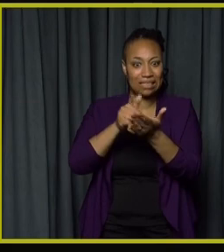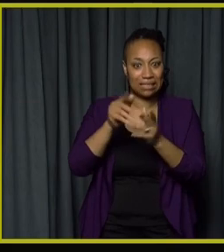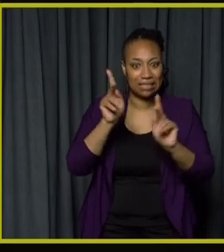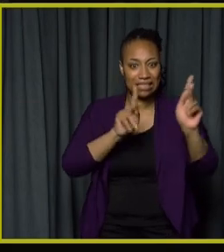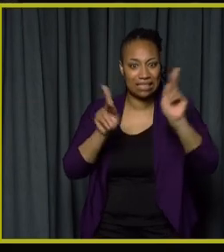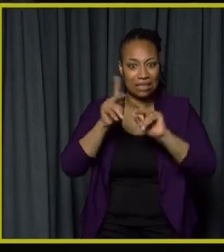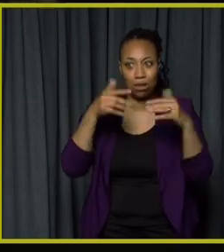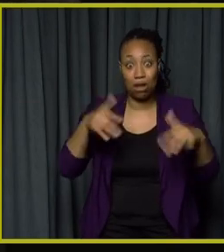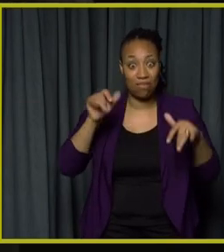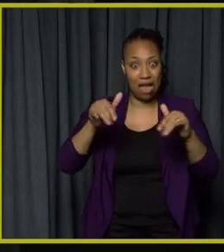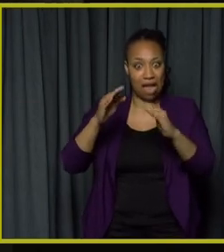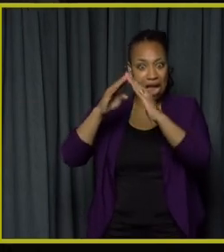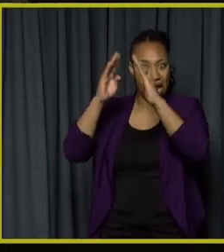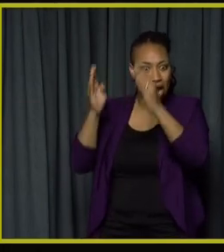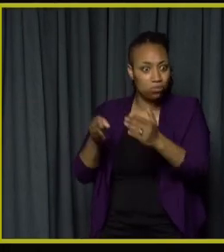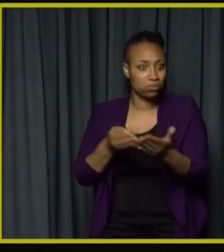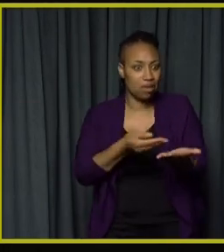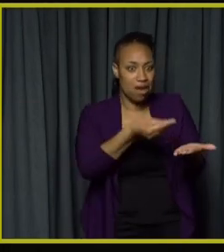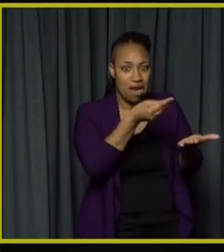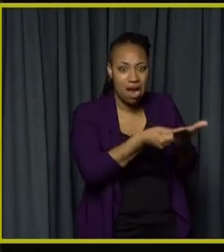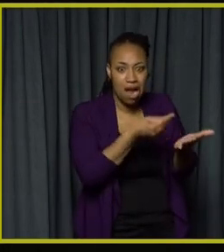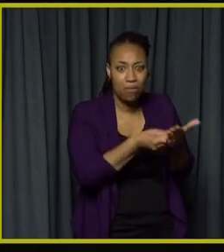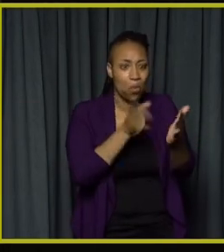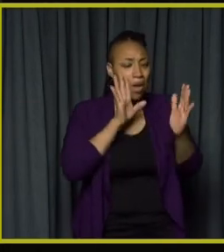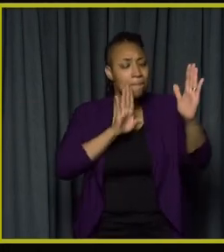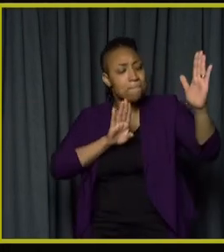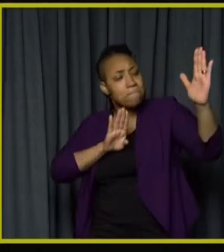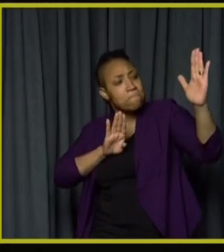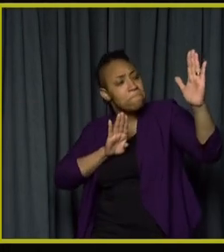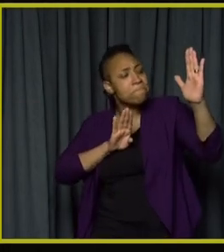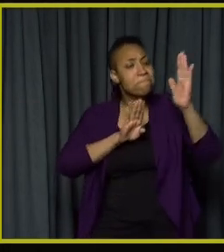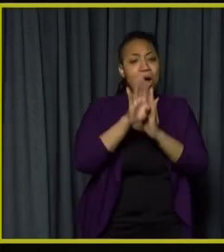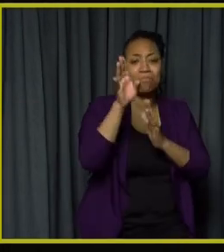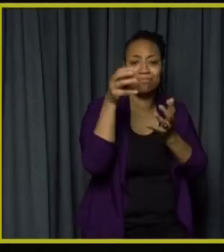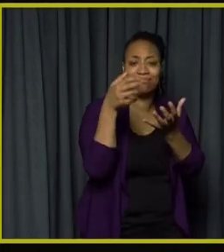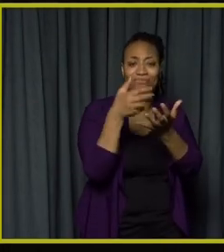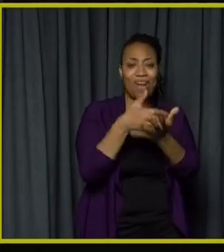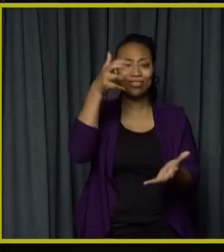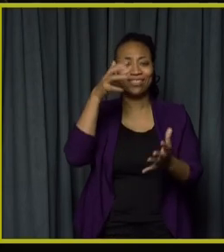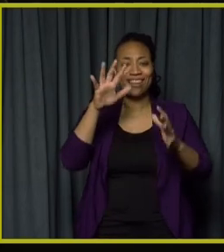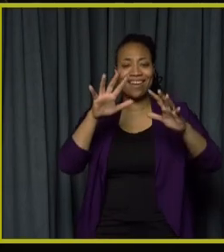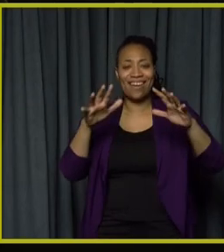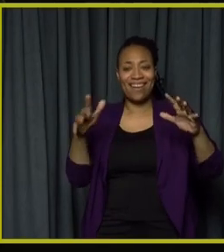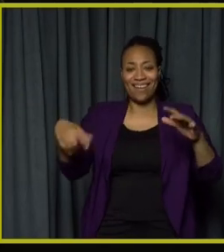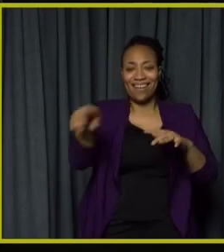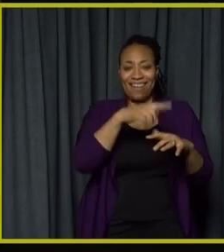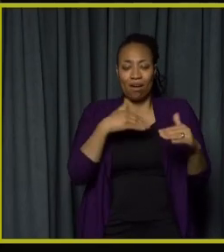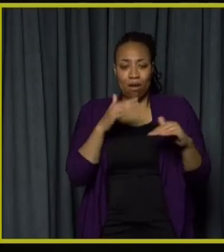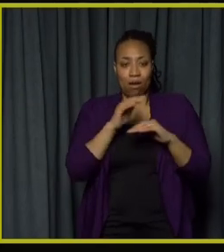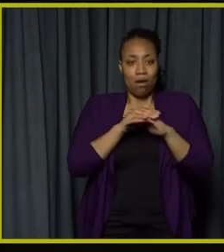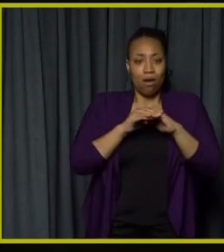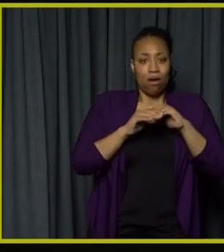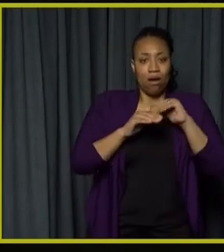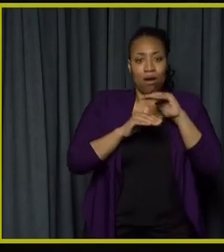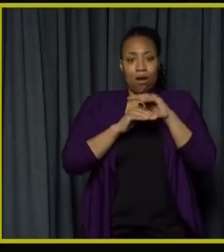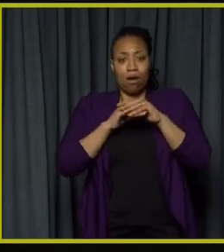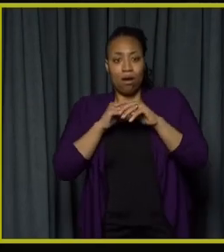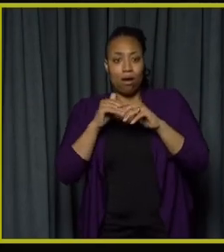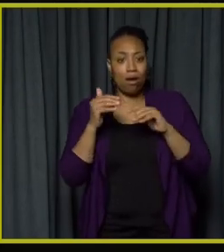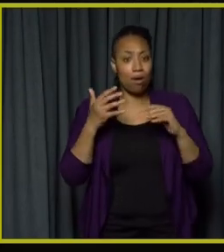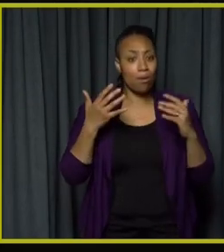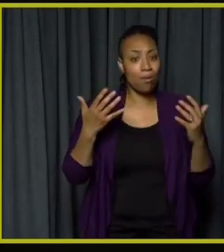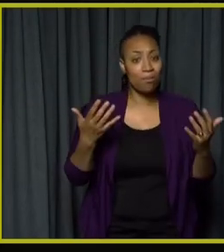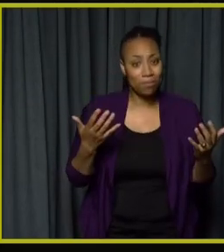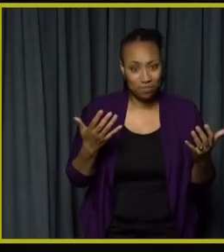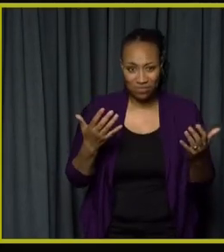and our economy. If we end mass incarceration, as Liz said, we could significantly reduce the $179 billion